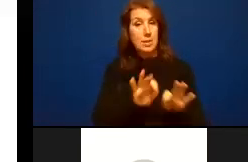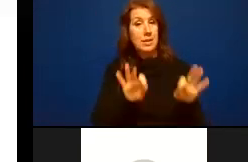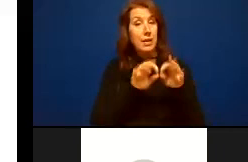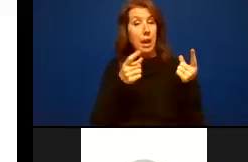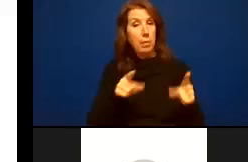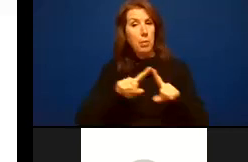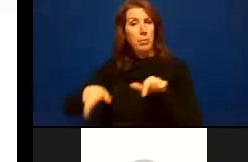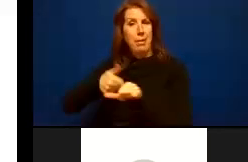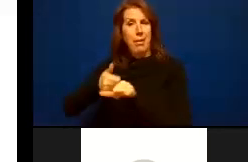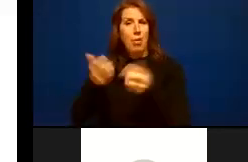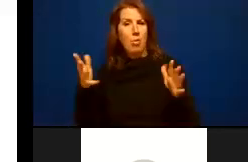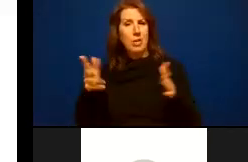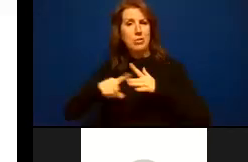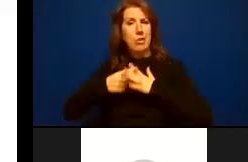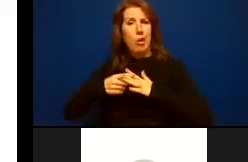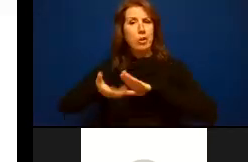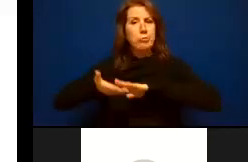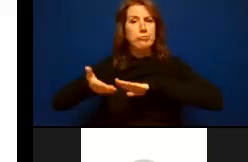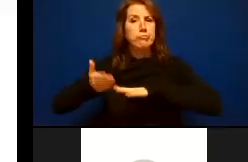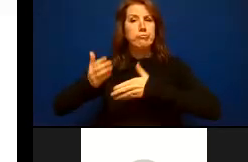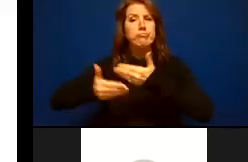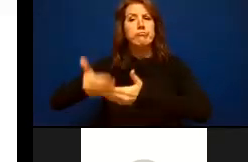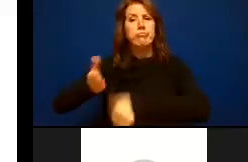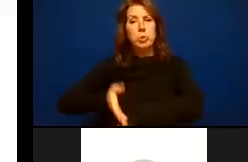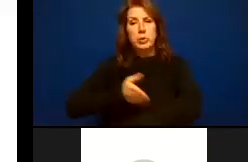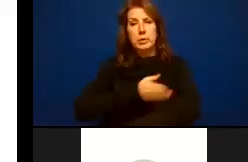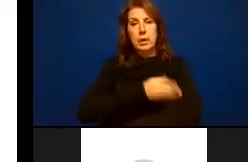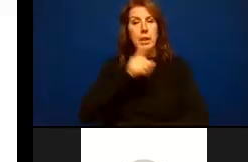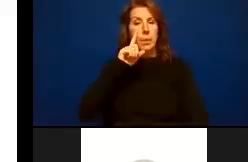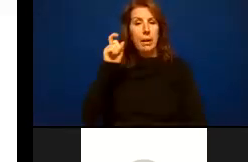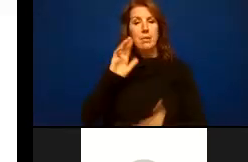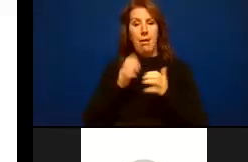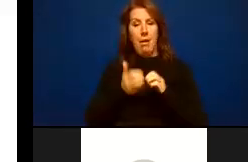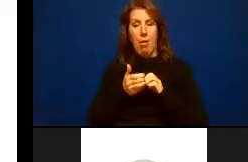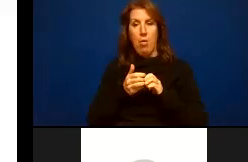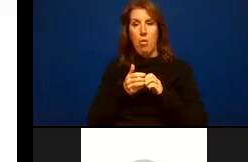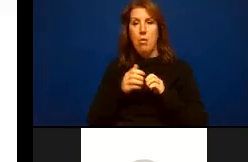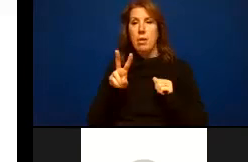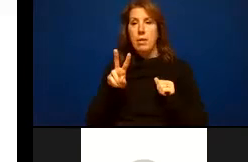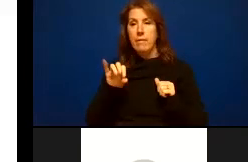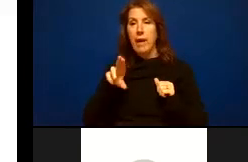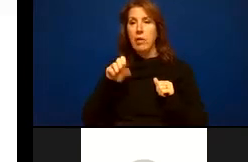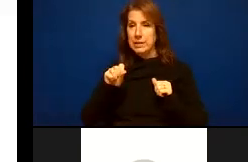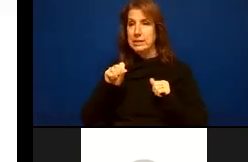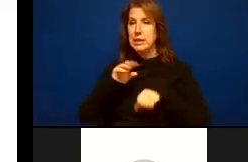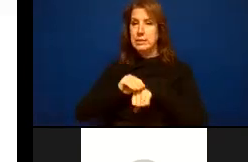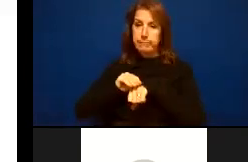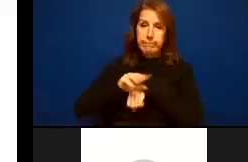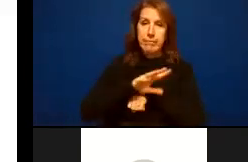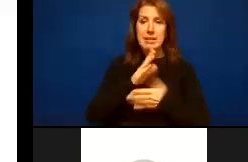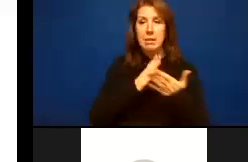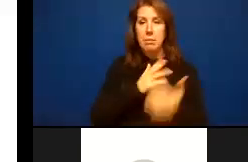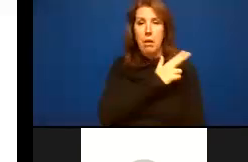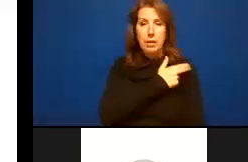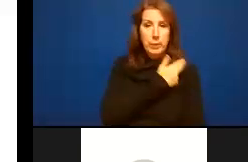that because of how the virus has impacted some facilities and the outbreaks